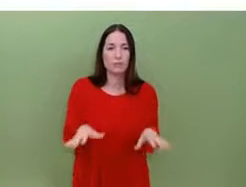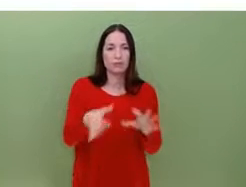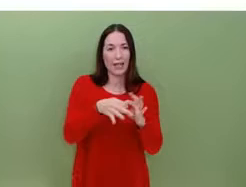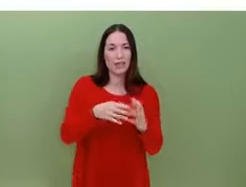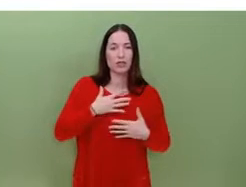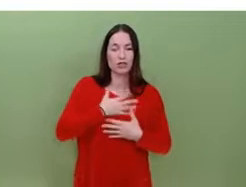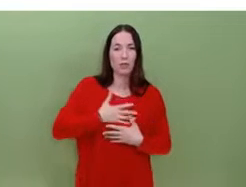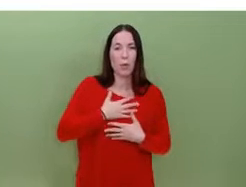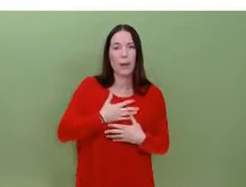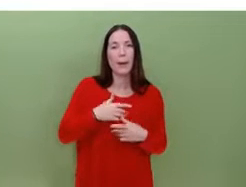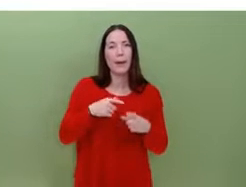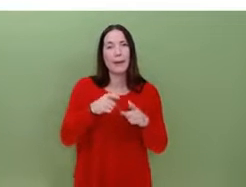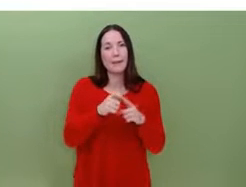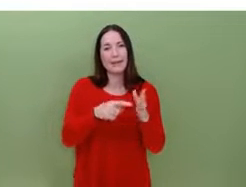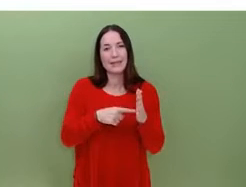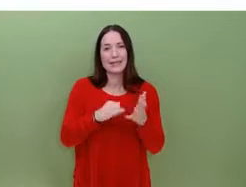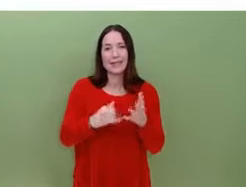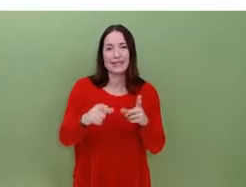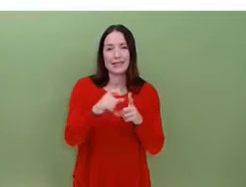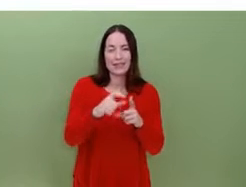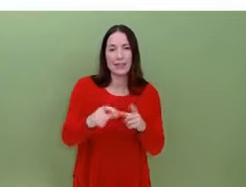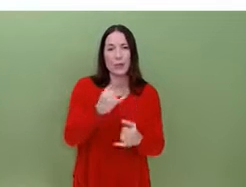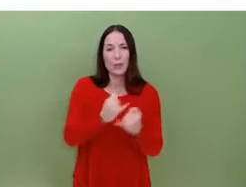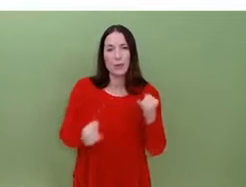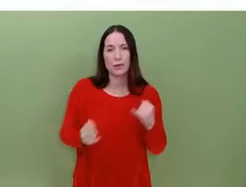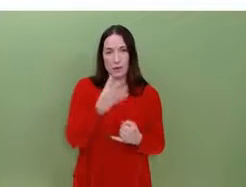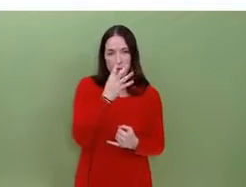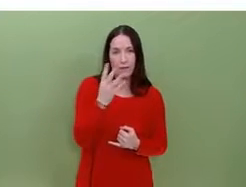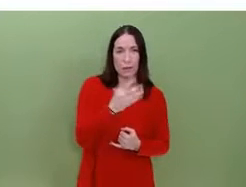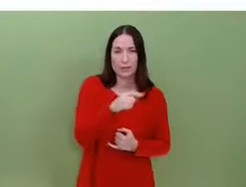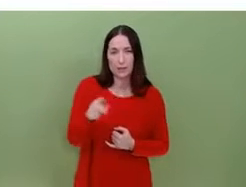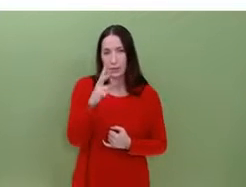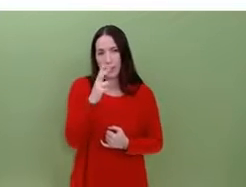13 to 24-year-olds, and the higher prevalence